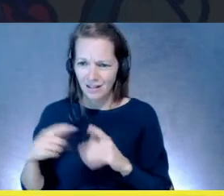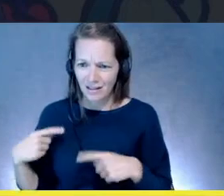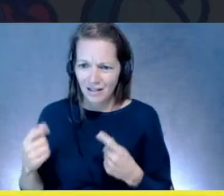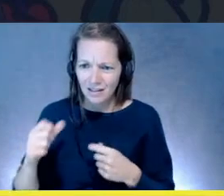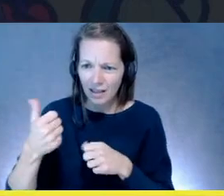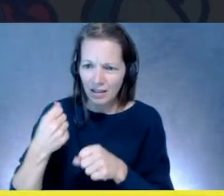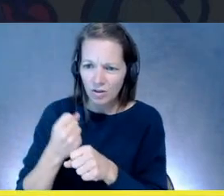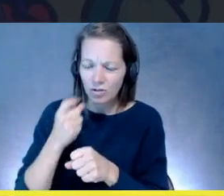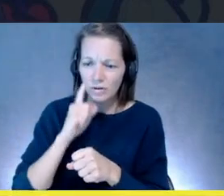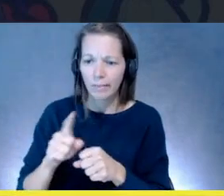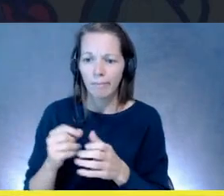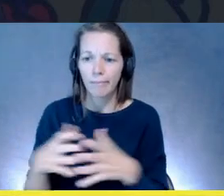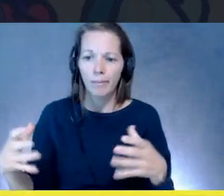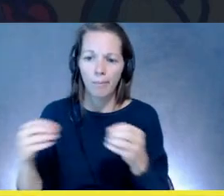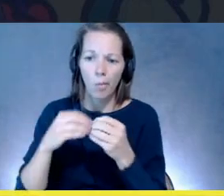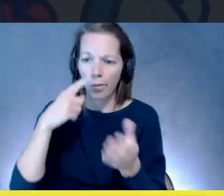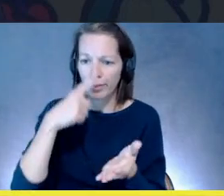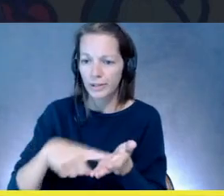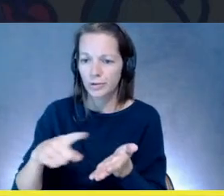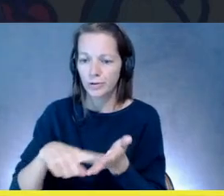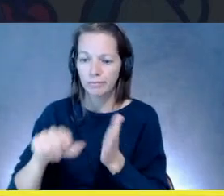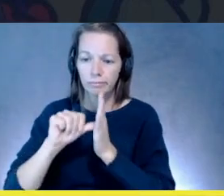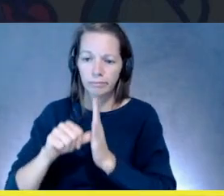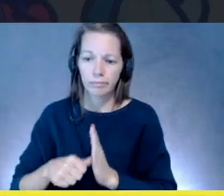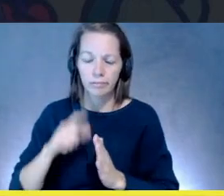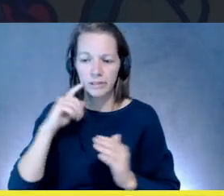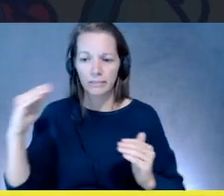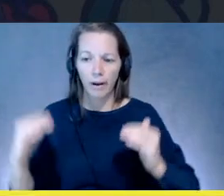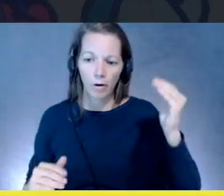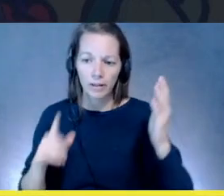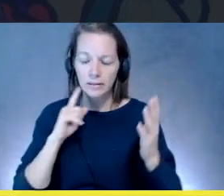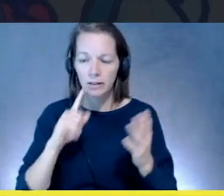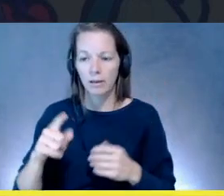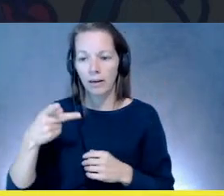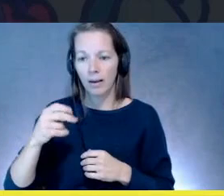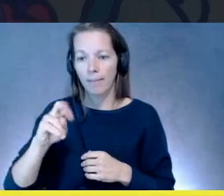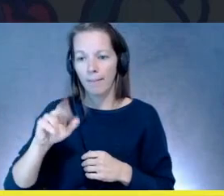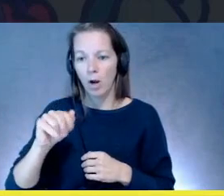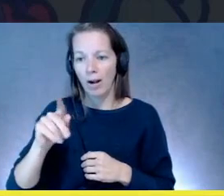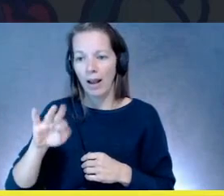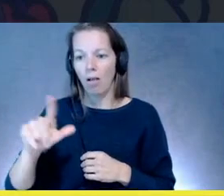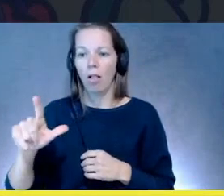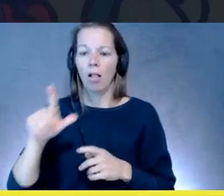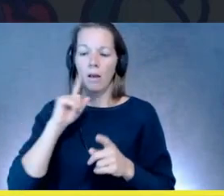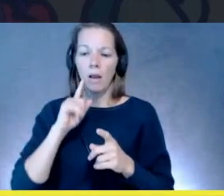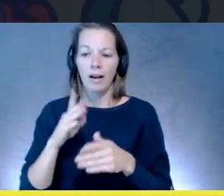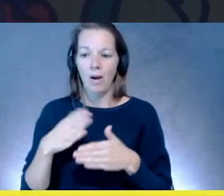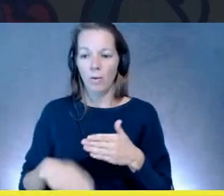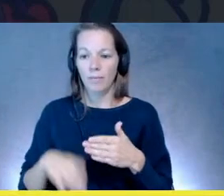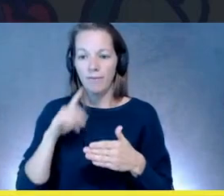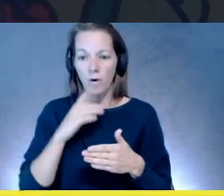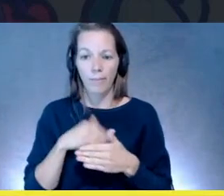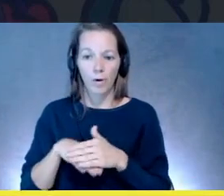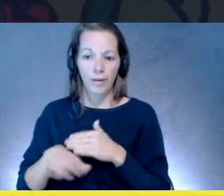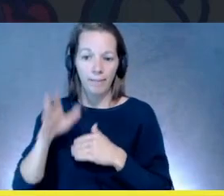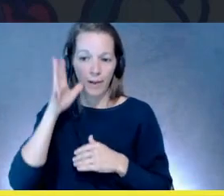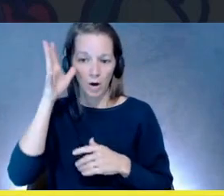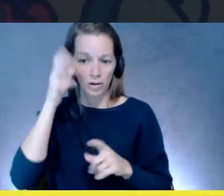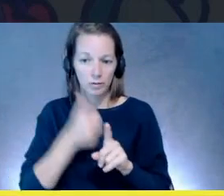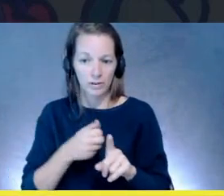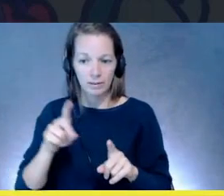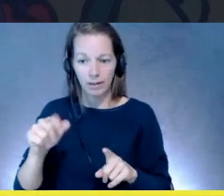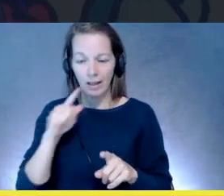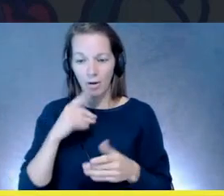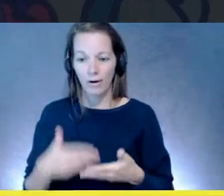growing body of research has highlighted stark disparities in perinatal health risks and outcomes for birthing parents with disabilities and their